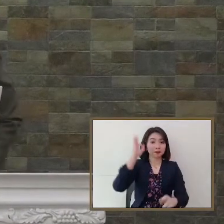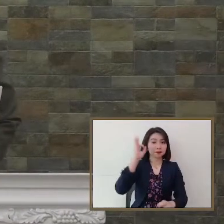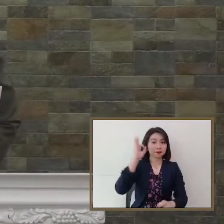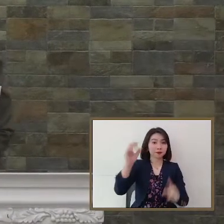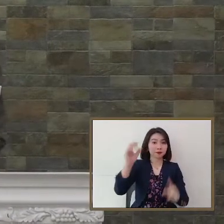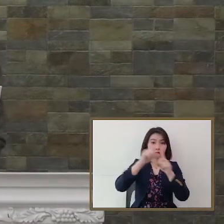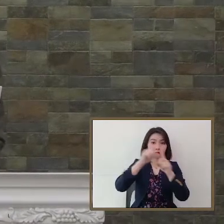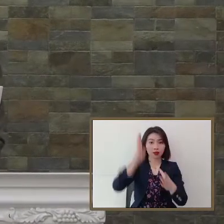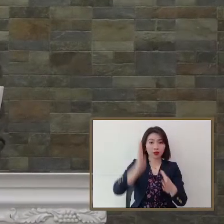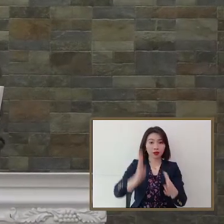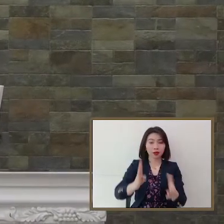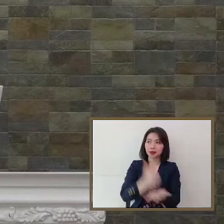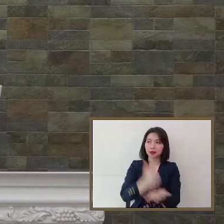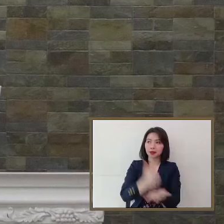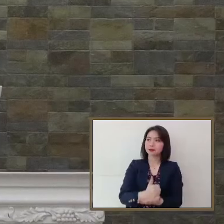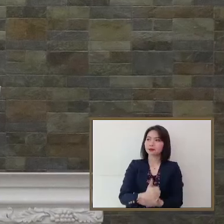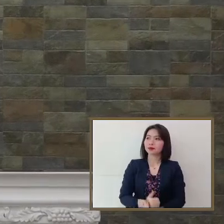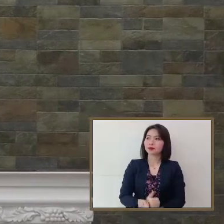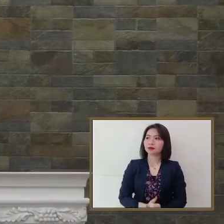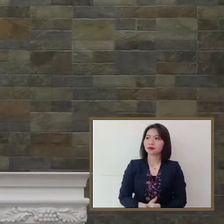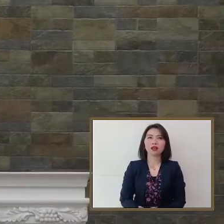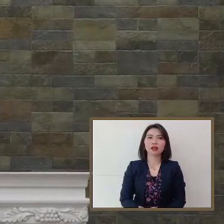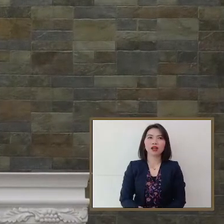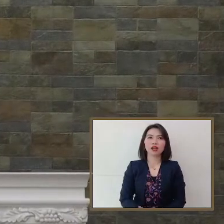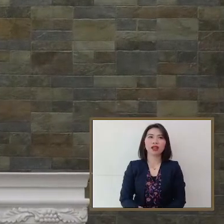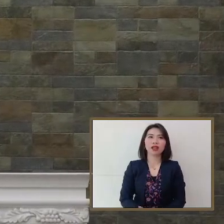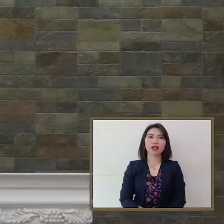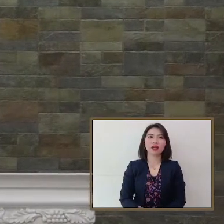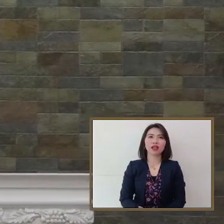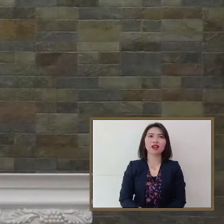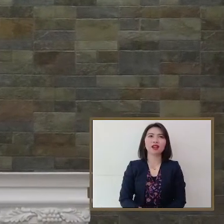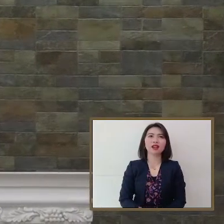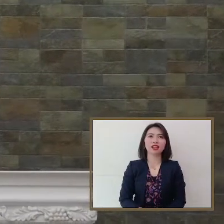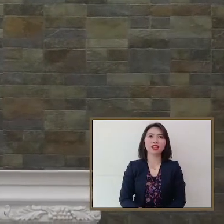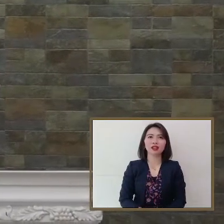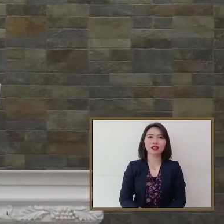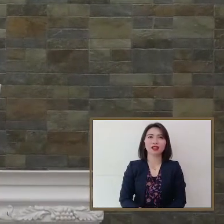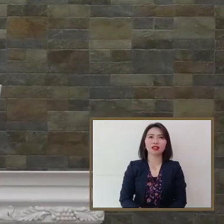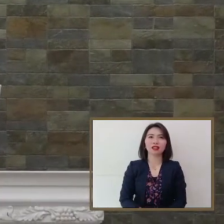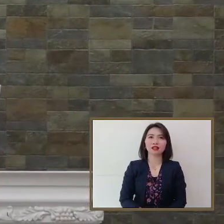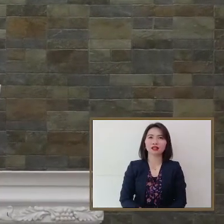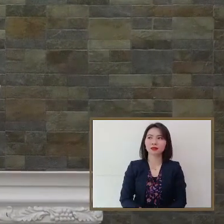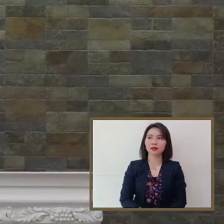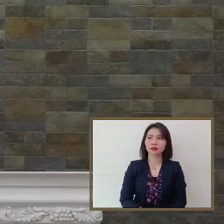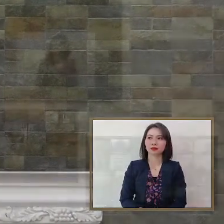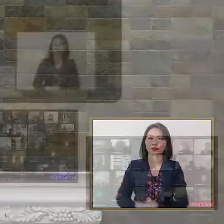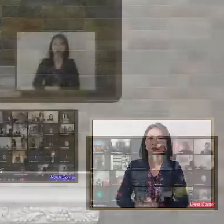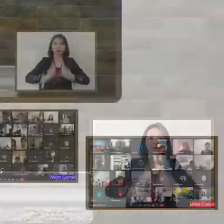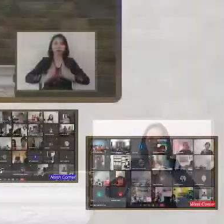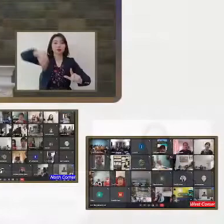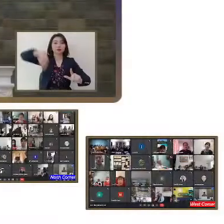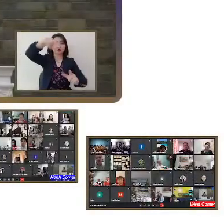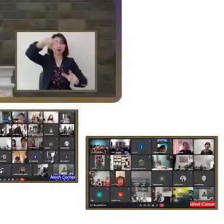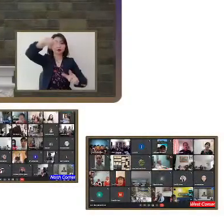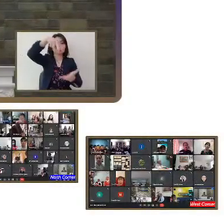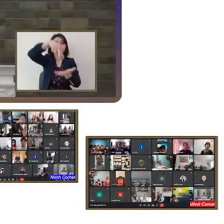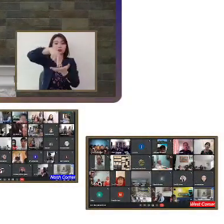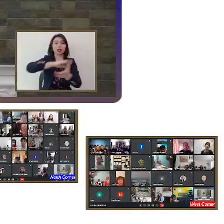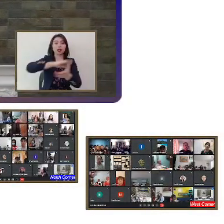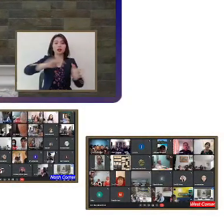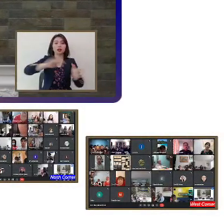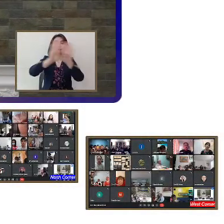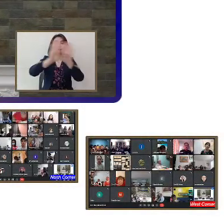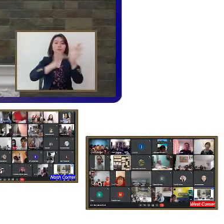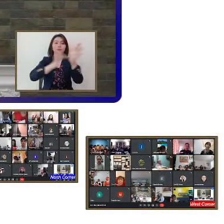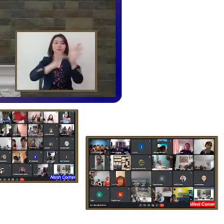because there's no substitute for the preaching of the Word of God. All right, shall we all stand, please, and you turn your